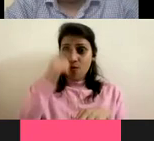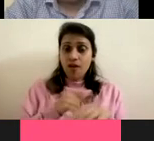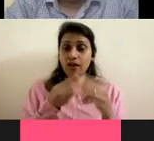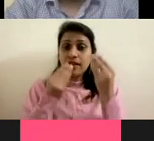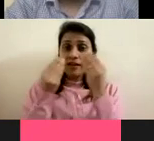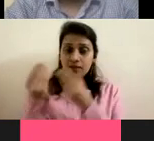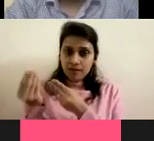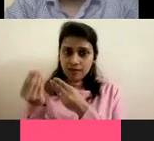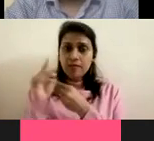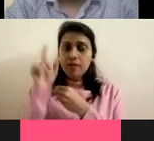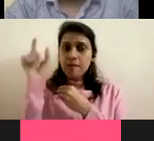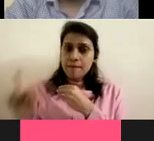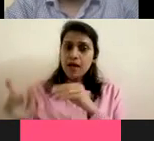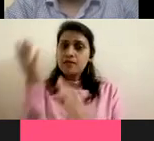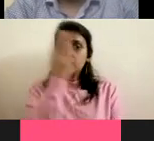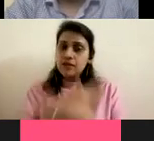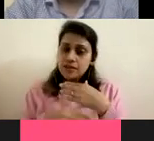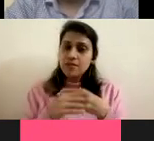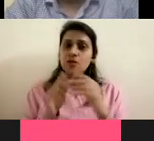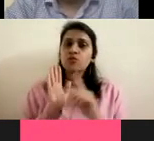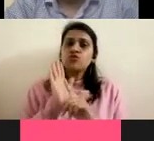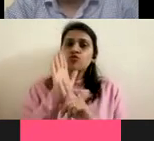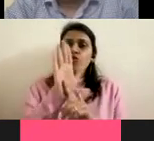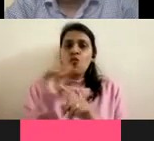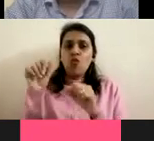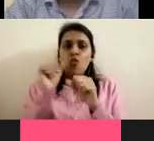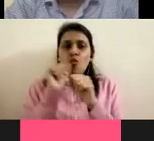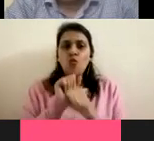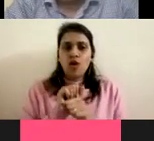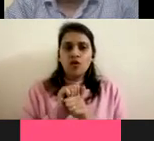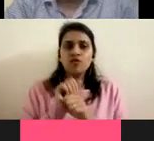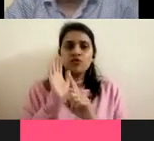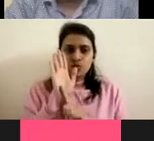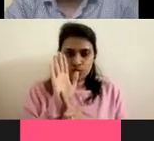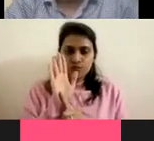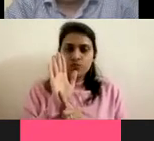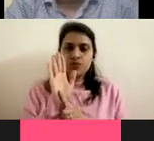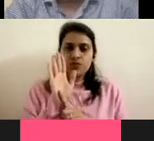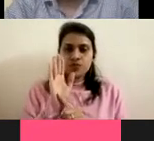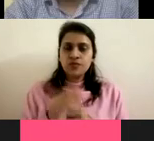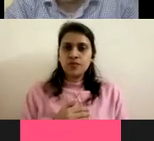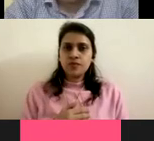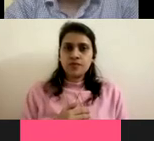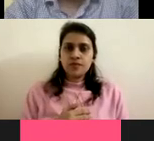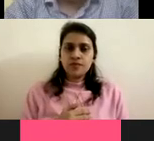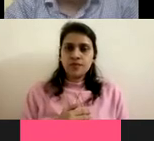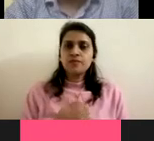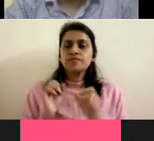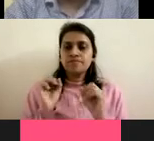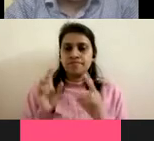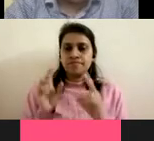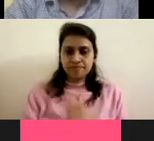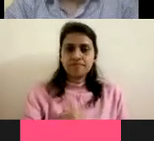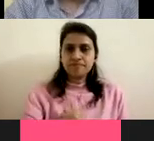the person with disability can excel in his work and achieve among the best. Yes, good. I mean,